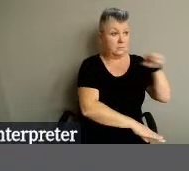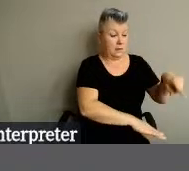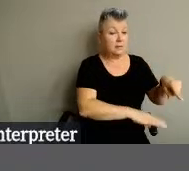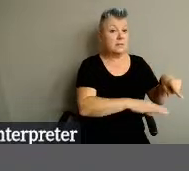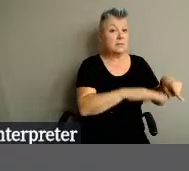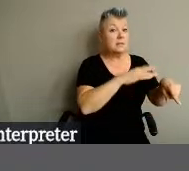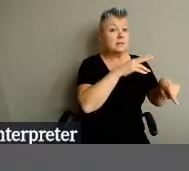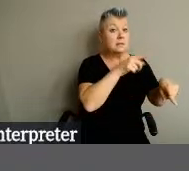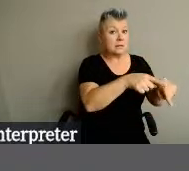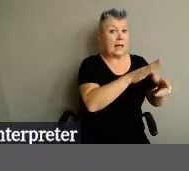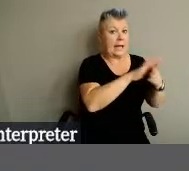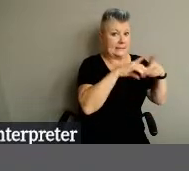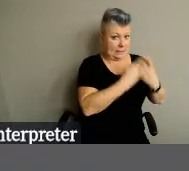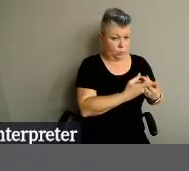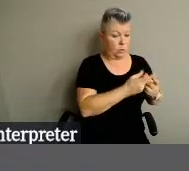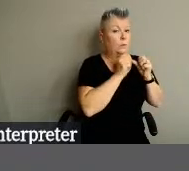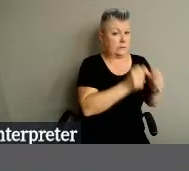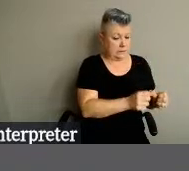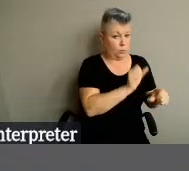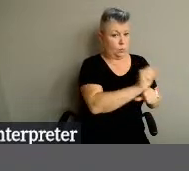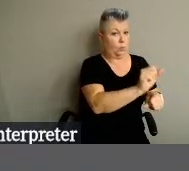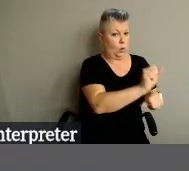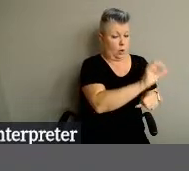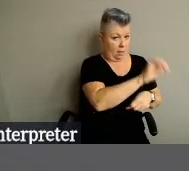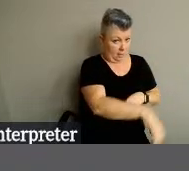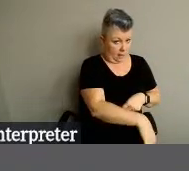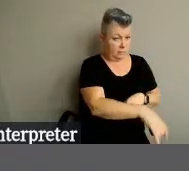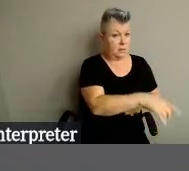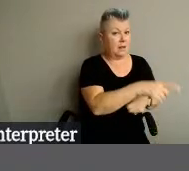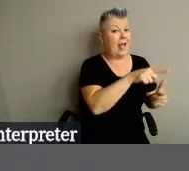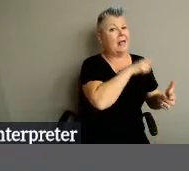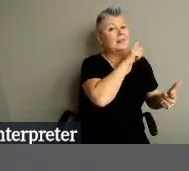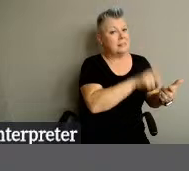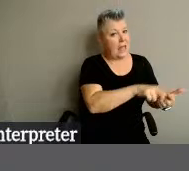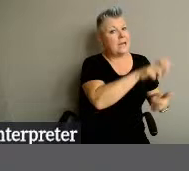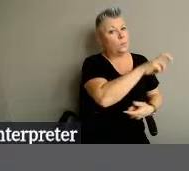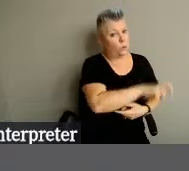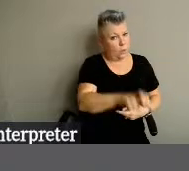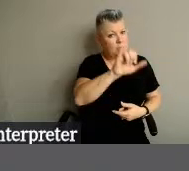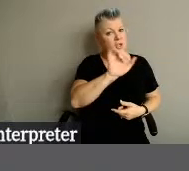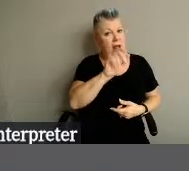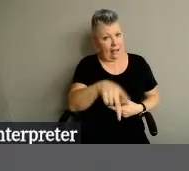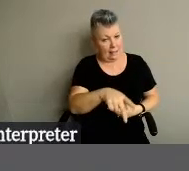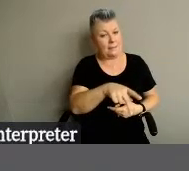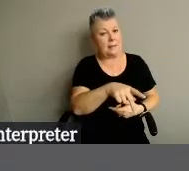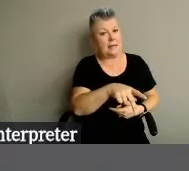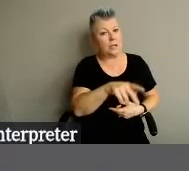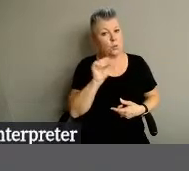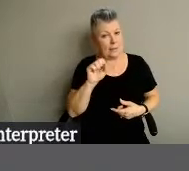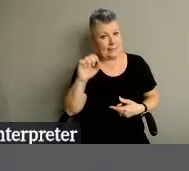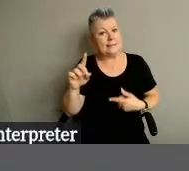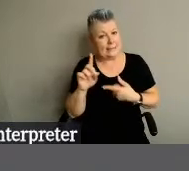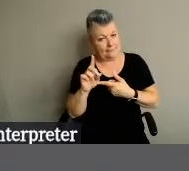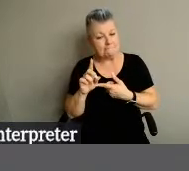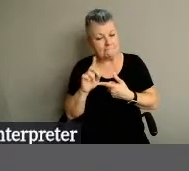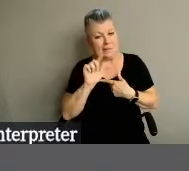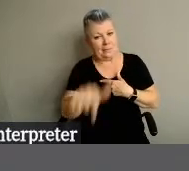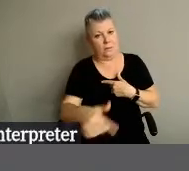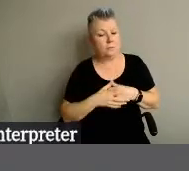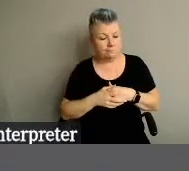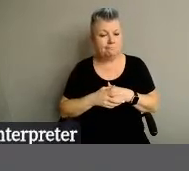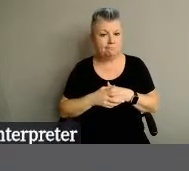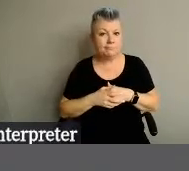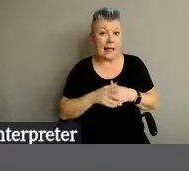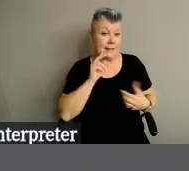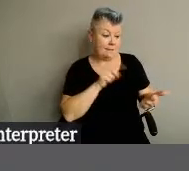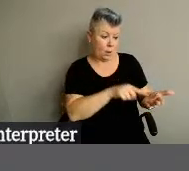IEP until then, and then transition to SSD and their documentation. Whereas when we meet, we can start, that's what you want us to work on,